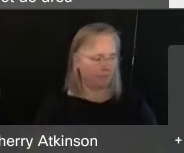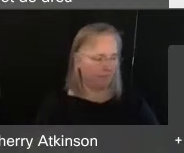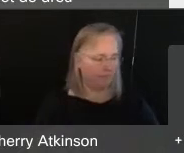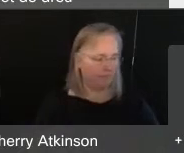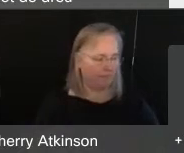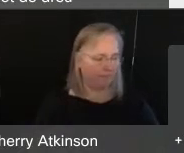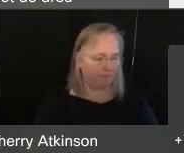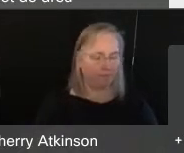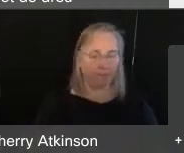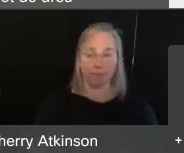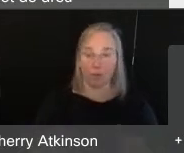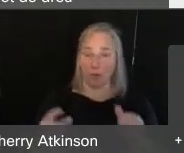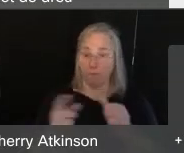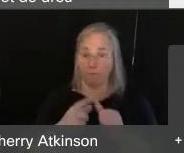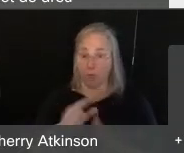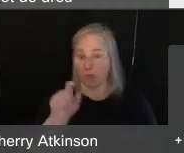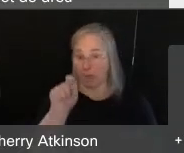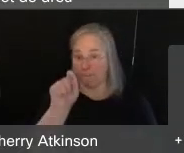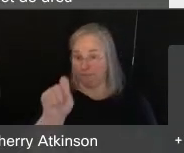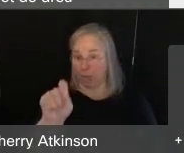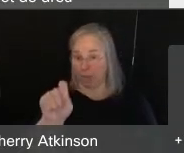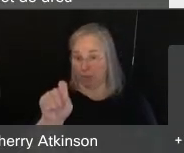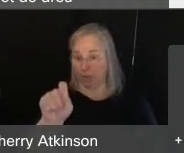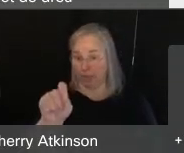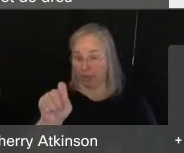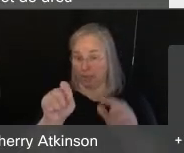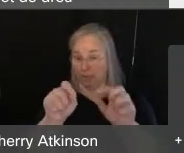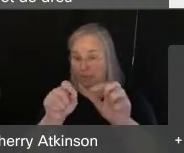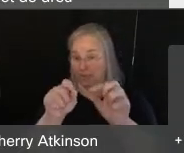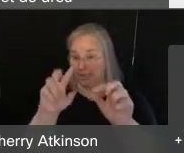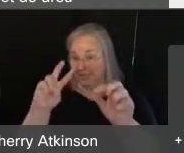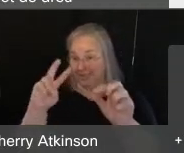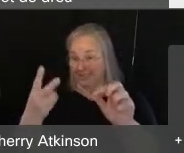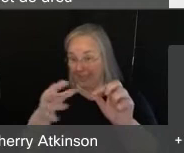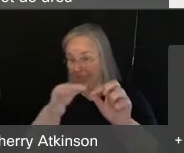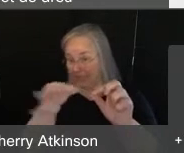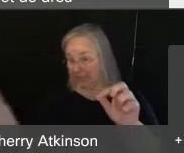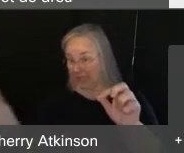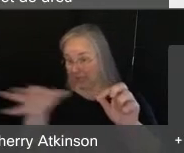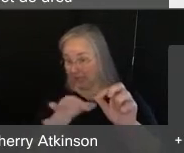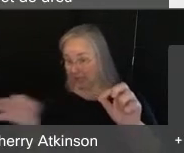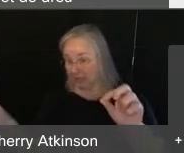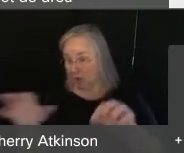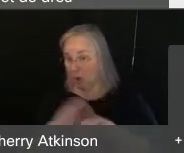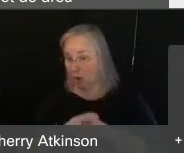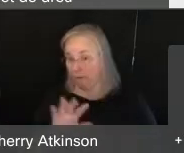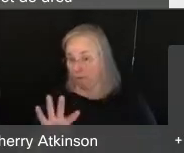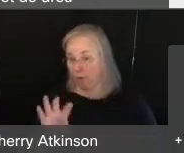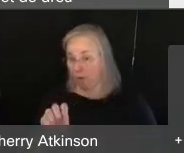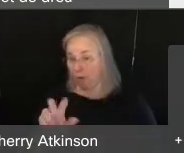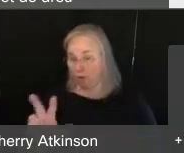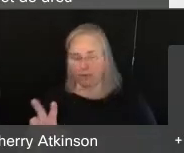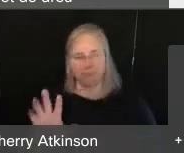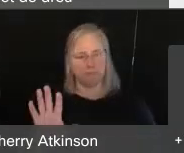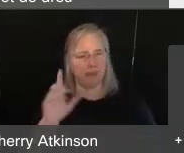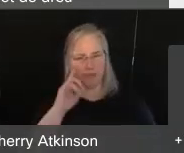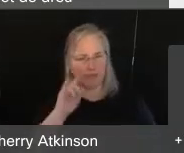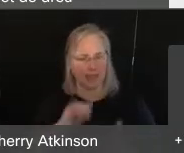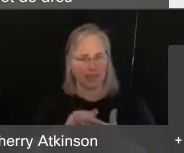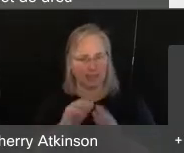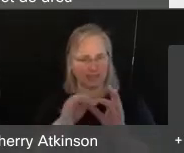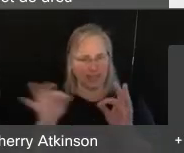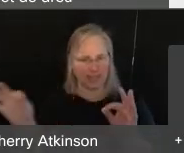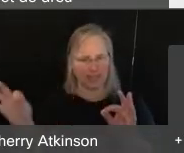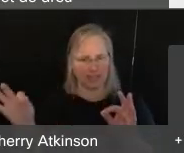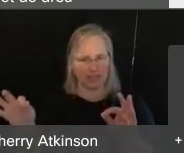That's the first bullet point, second sentence on 4.3. Yeah, I don't think that sentence has, the problem is saying